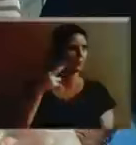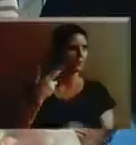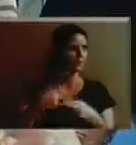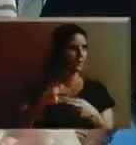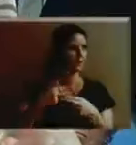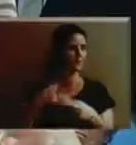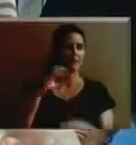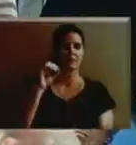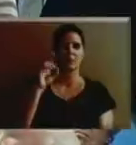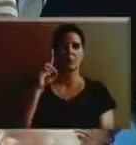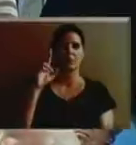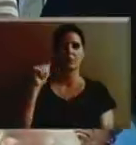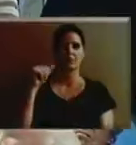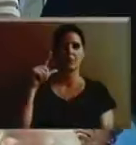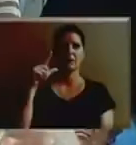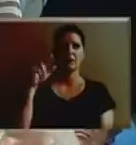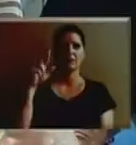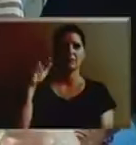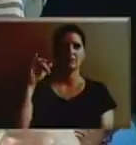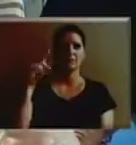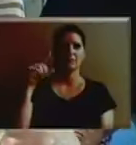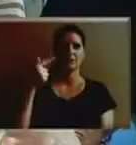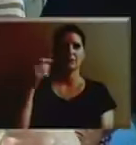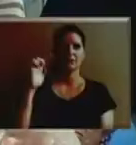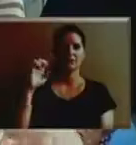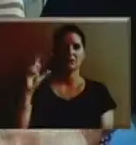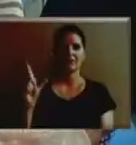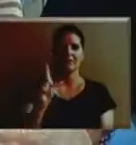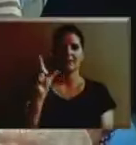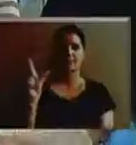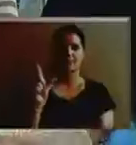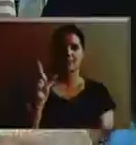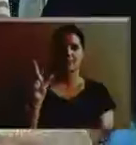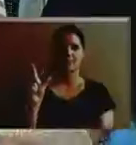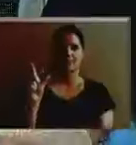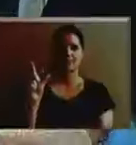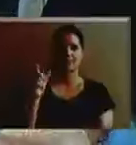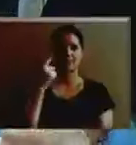Ridge Library in Mrs. Goodwin's honor. So thank you so much for being here.